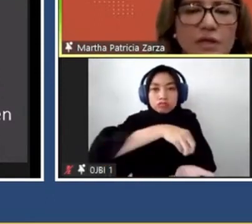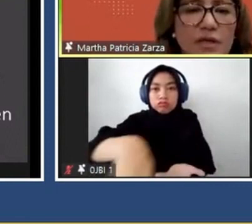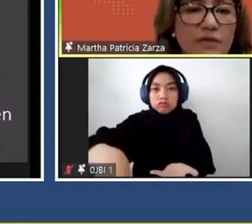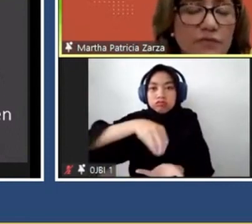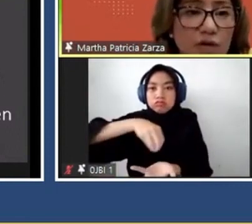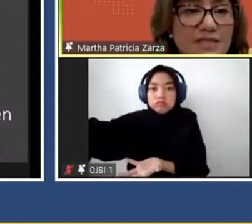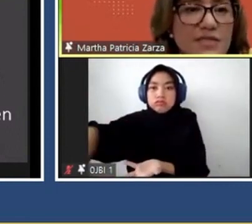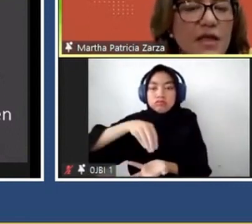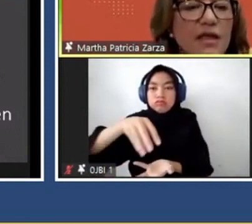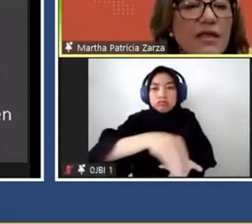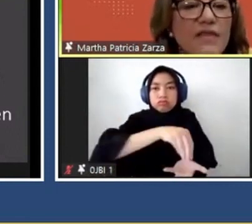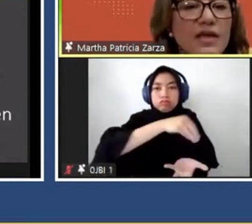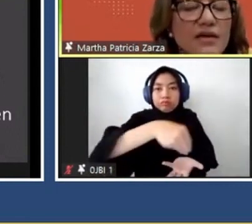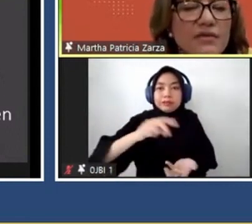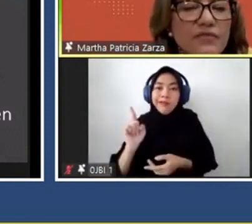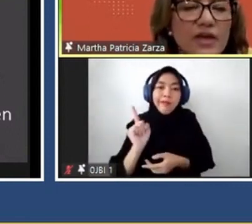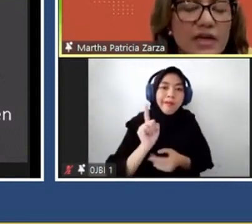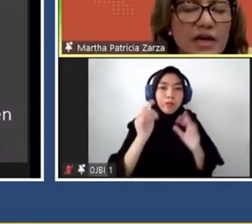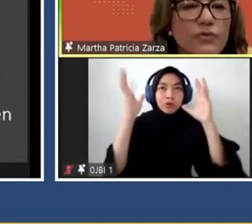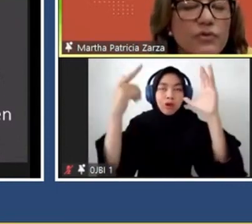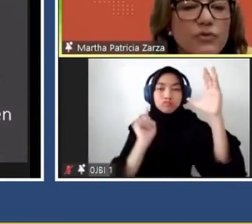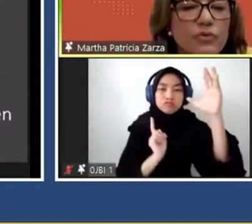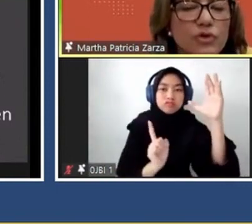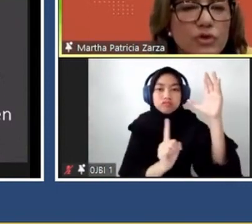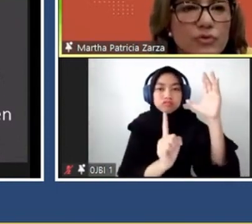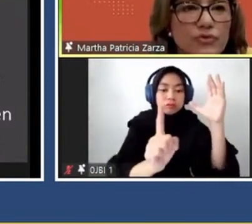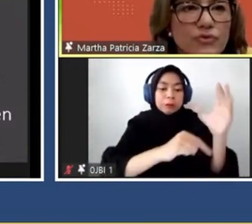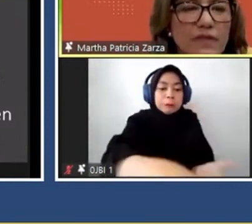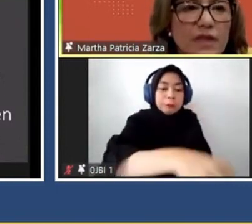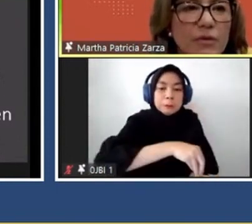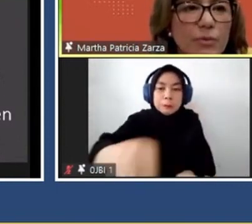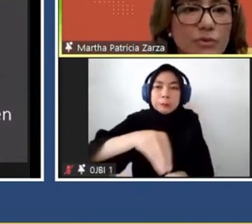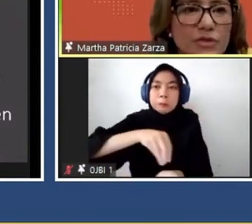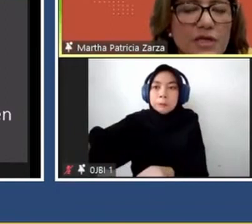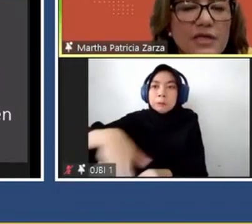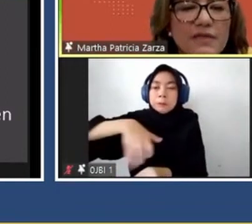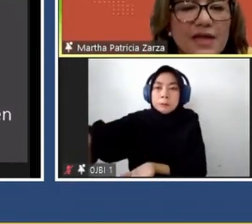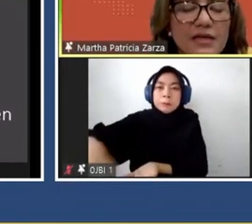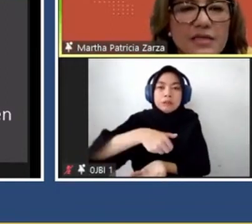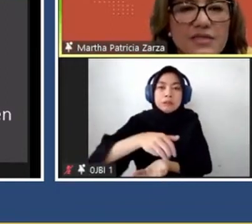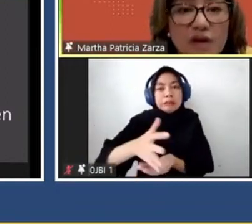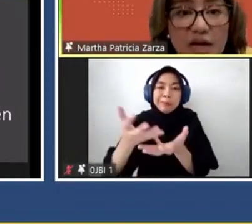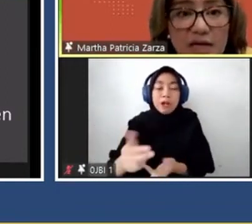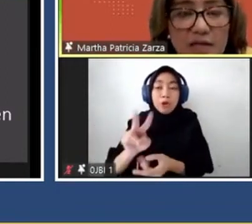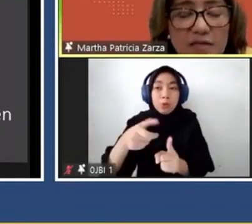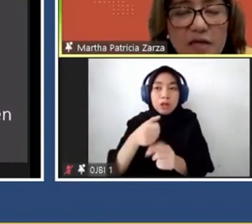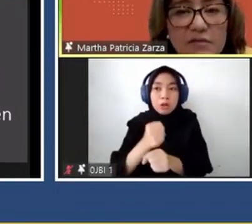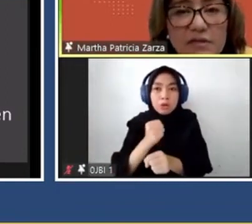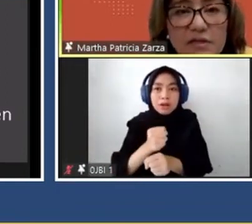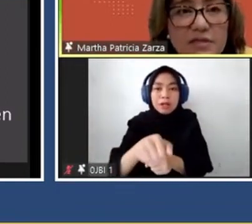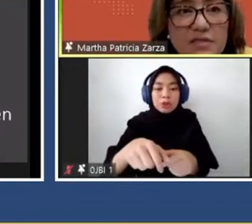around the forest. They are very careful to use the wood that is